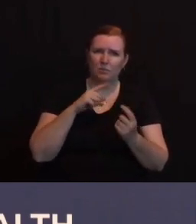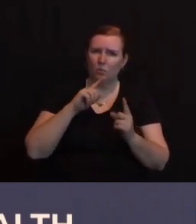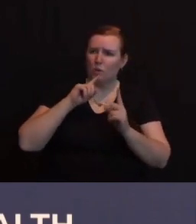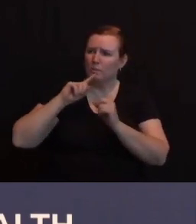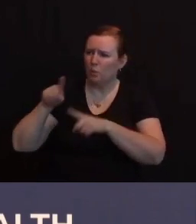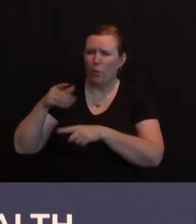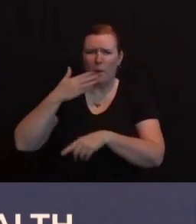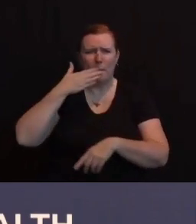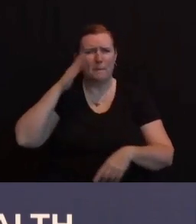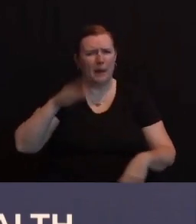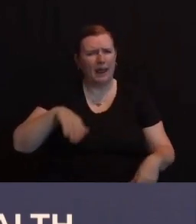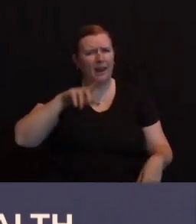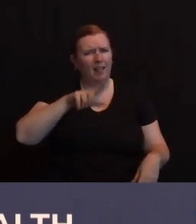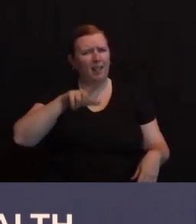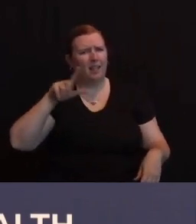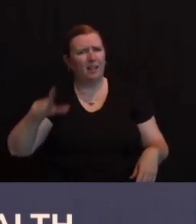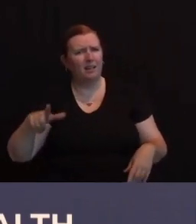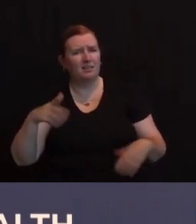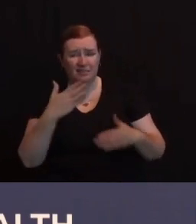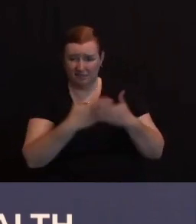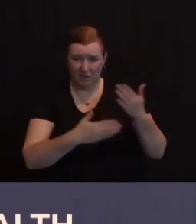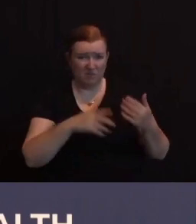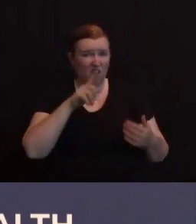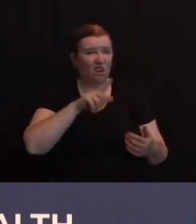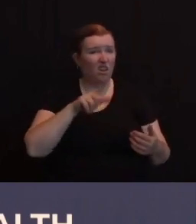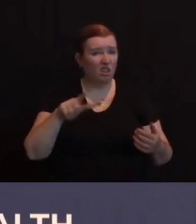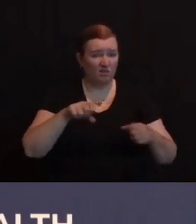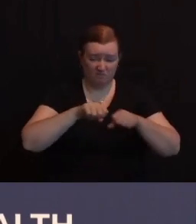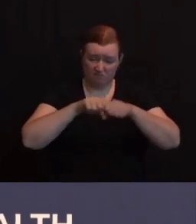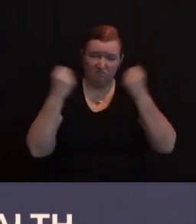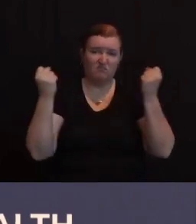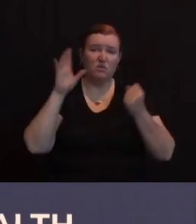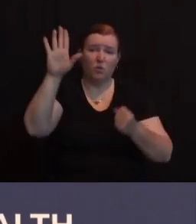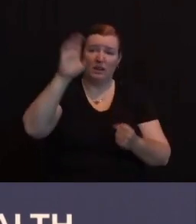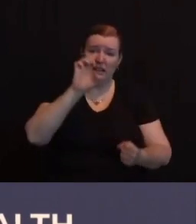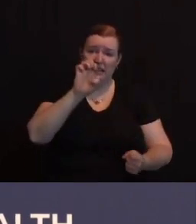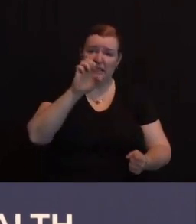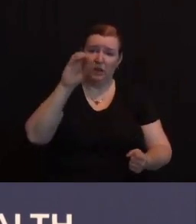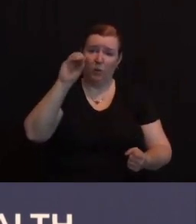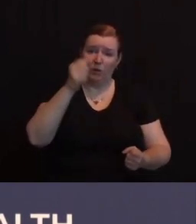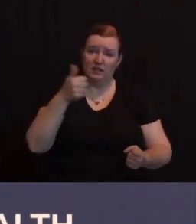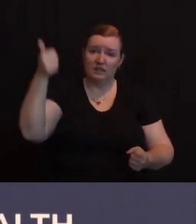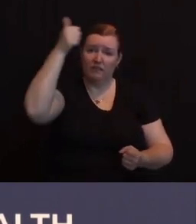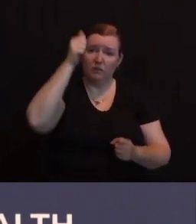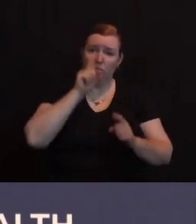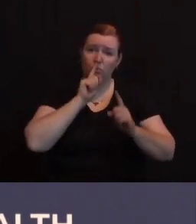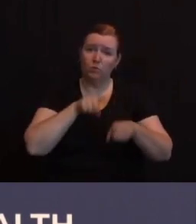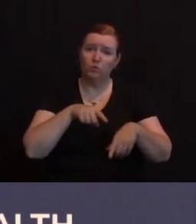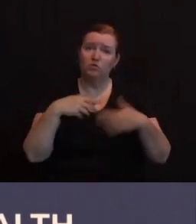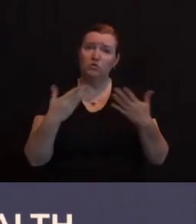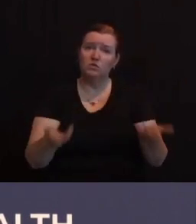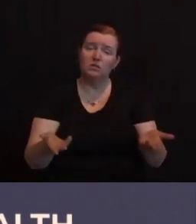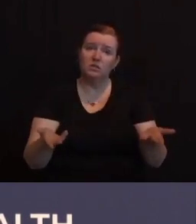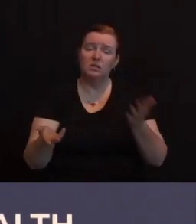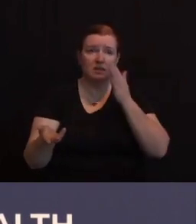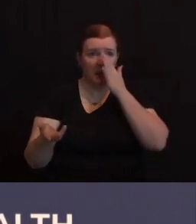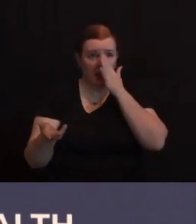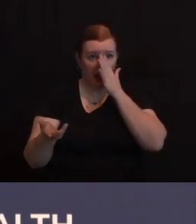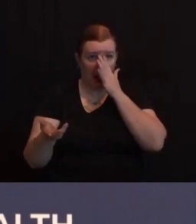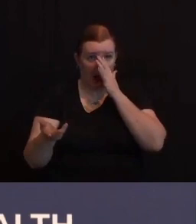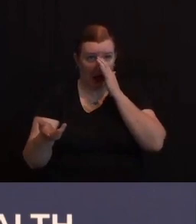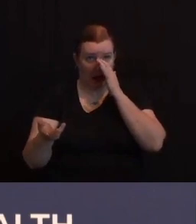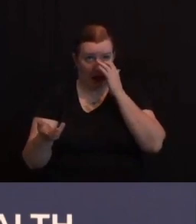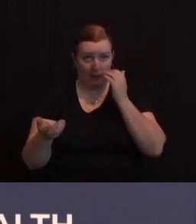your executive order? And also just curious to get your take on legislation that was introduced that would effectively ban in-person learning at schools this